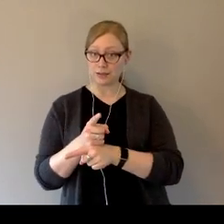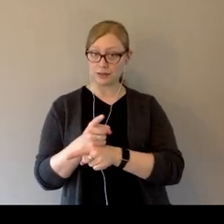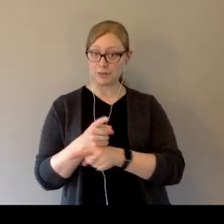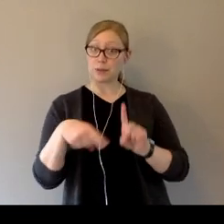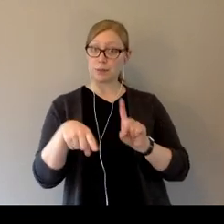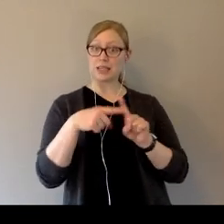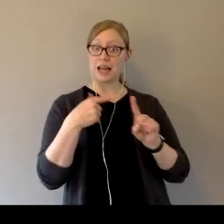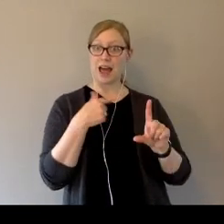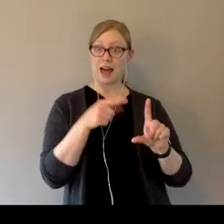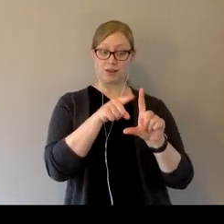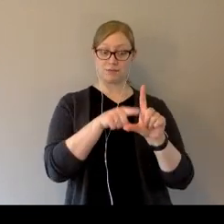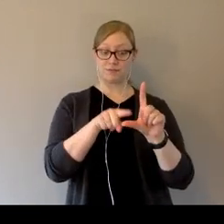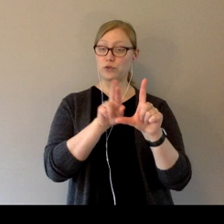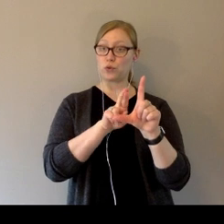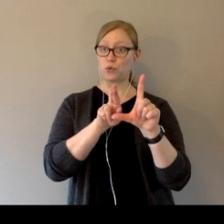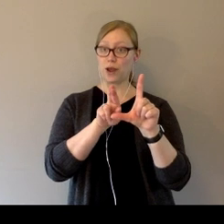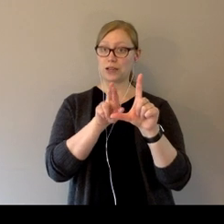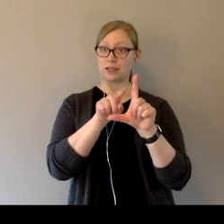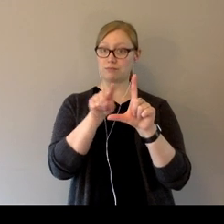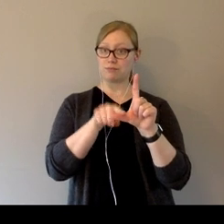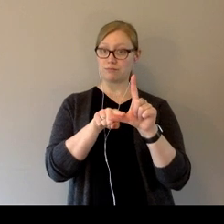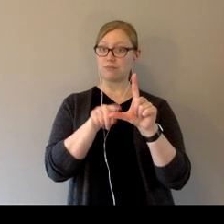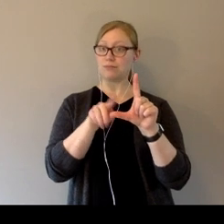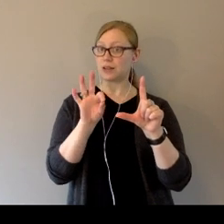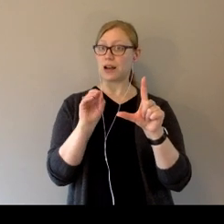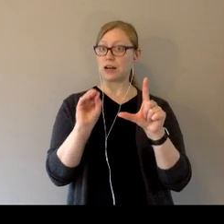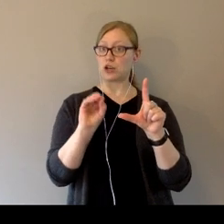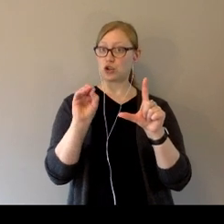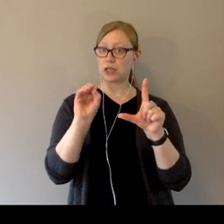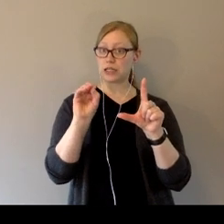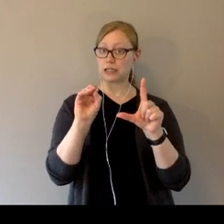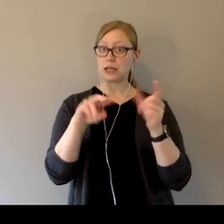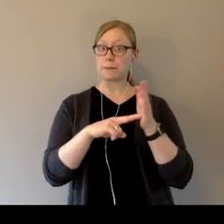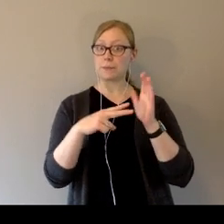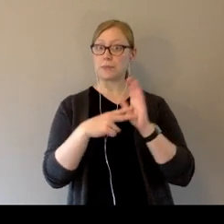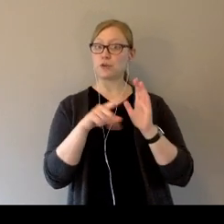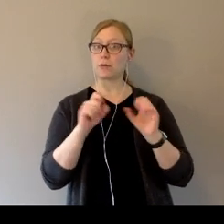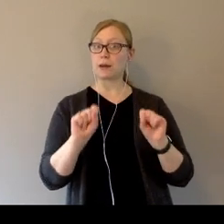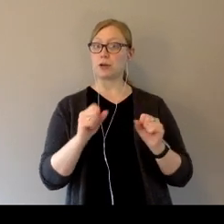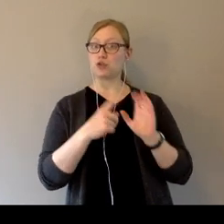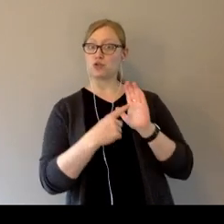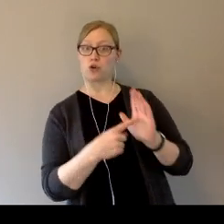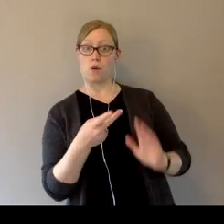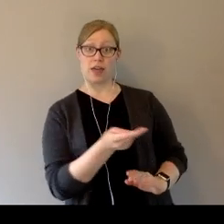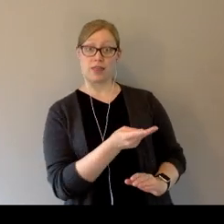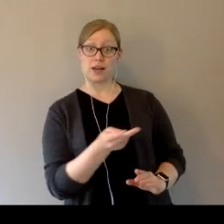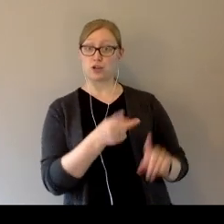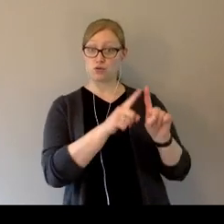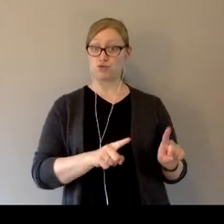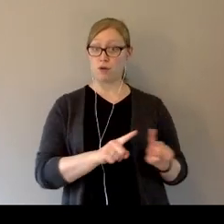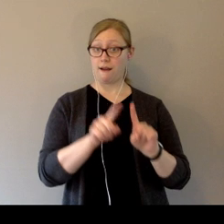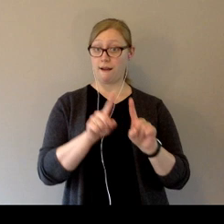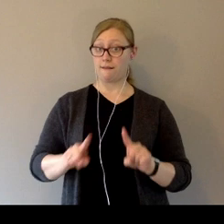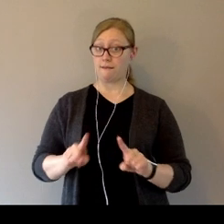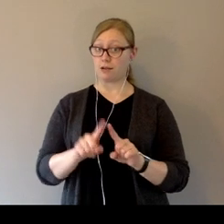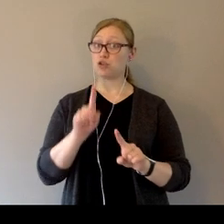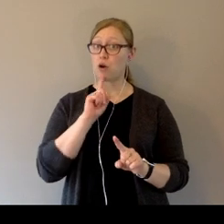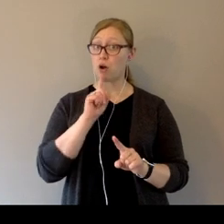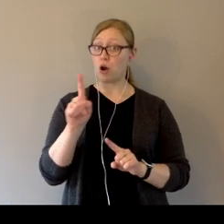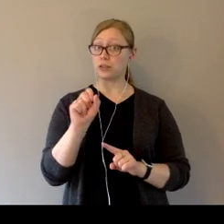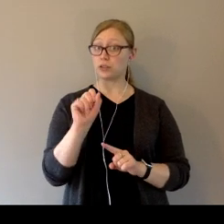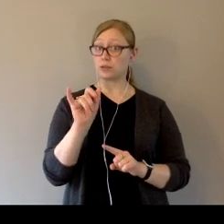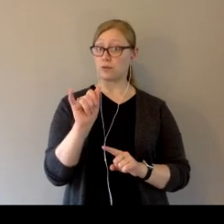So I'm guessing that I should be able to show that these triangles are similar. Now I notice